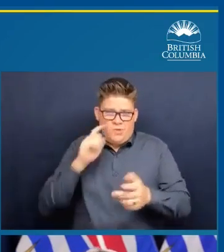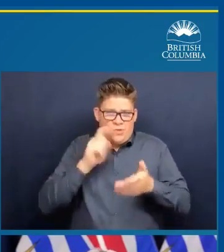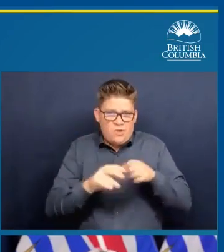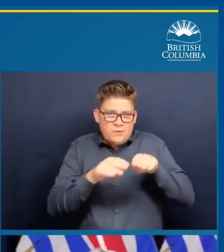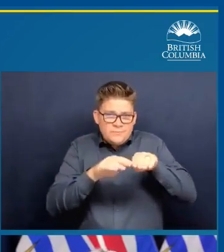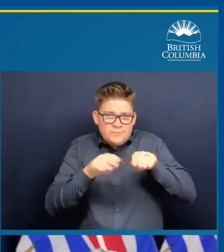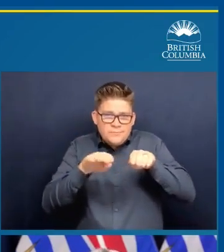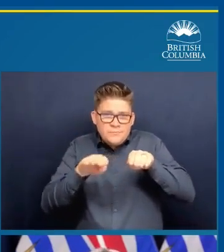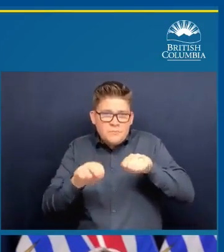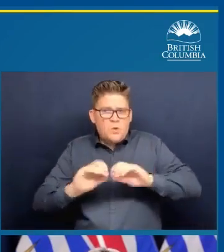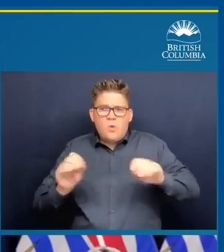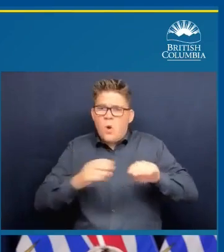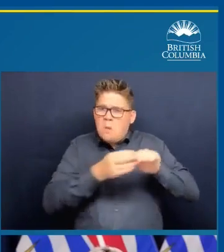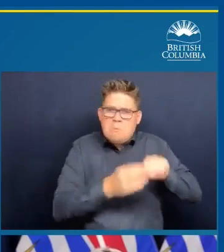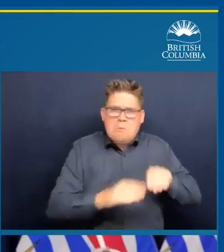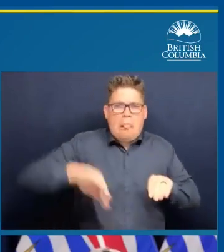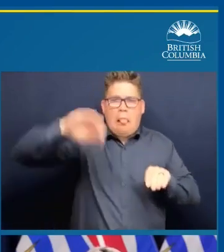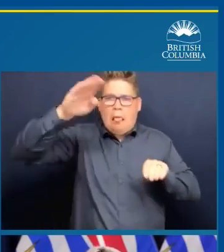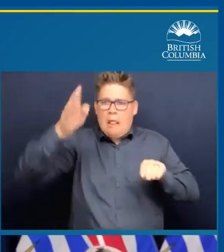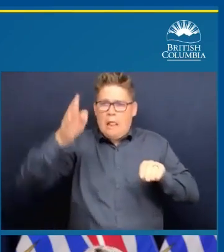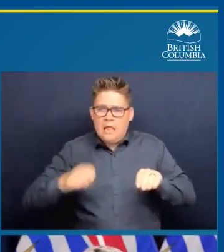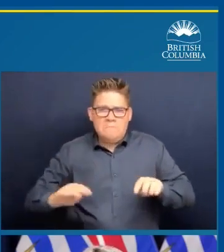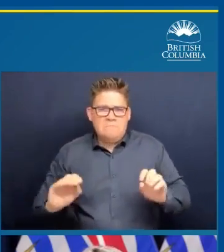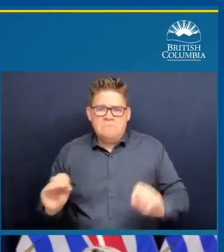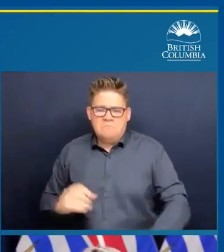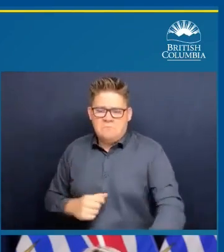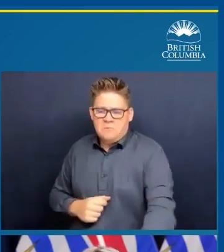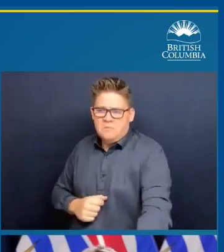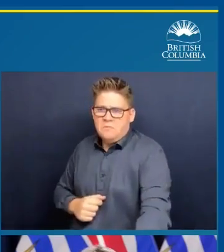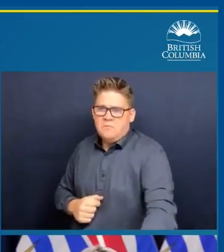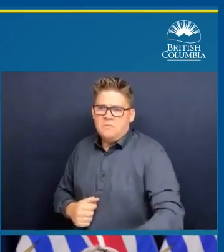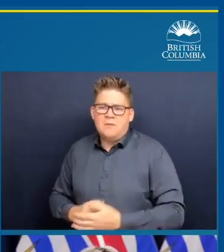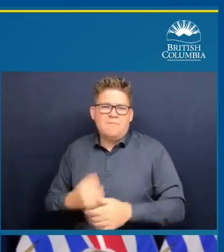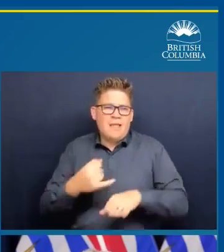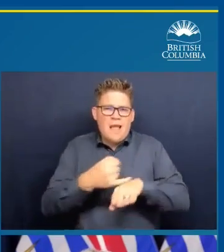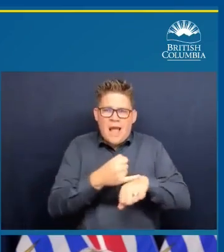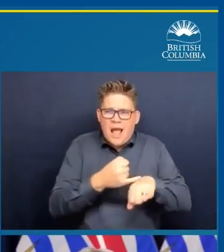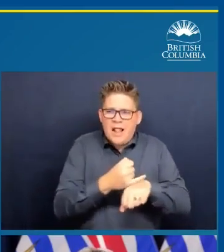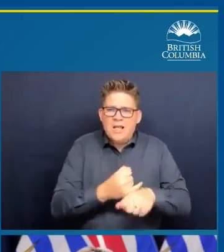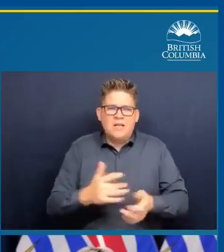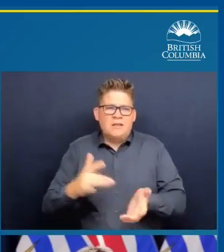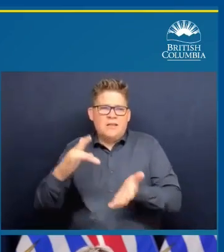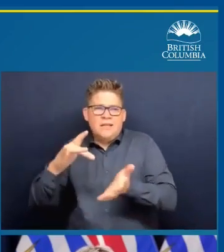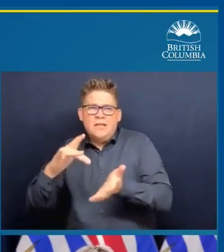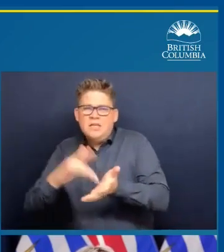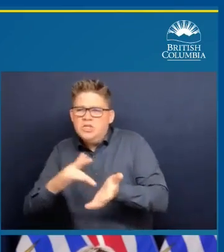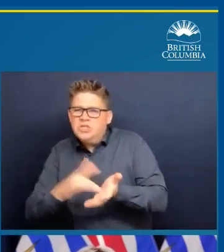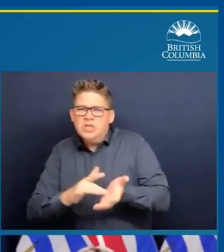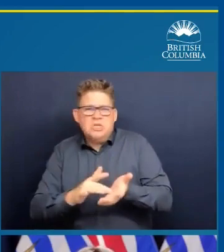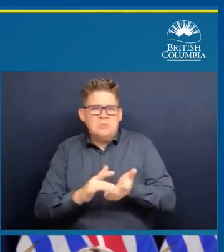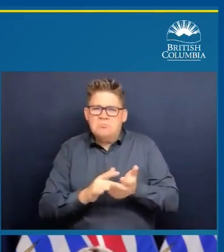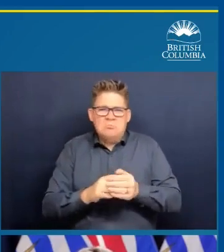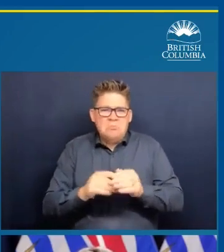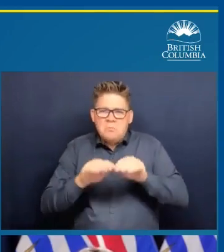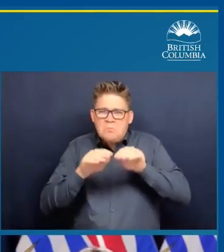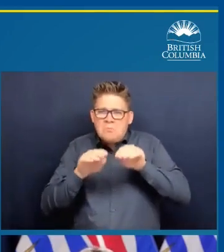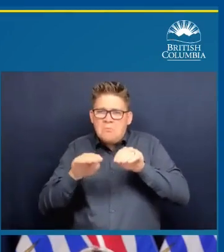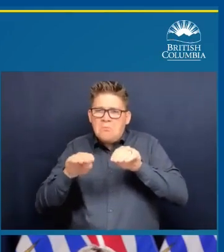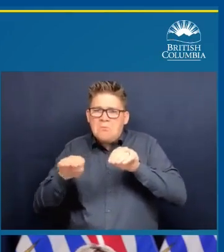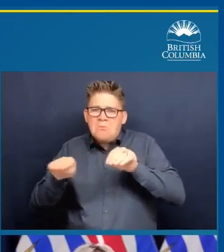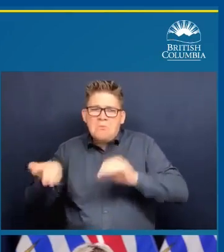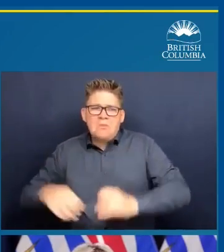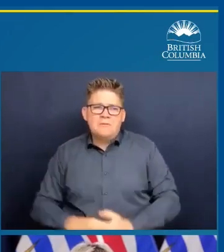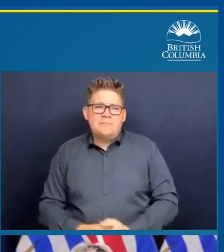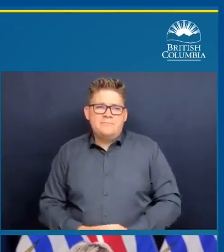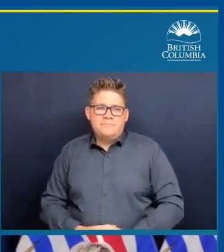in wastewater samples here on the island or in the interior as well. And we're working on being able to do this in communities in the